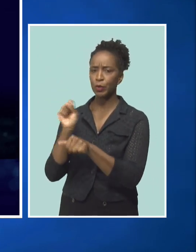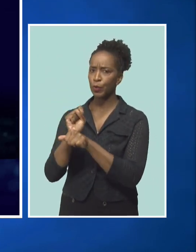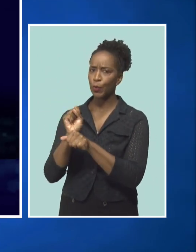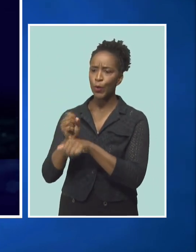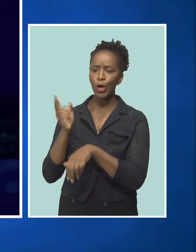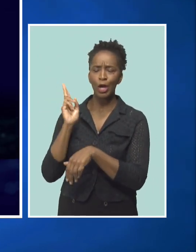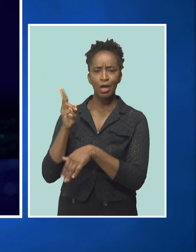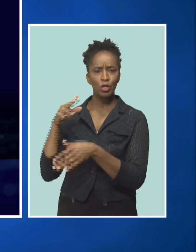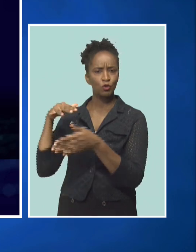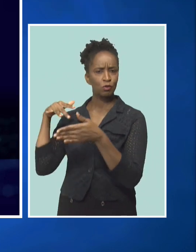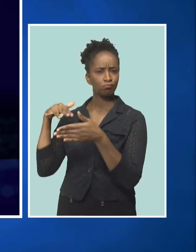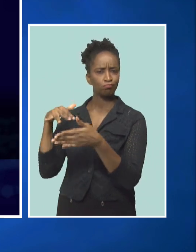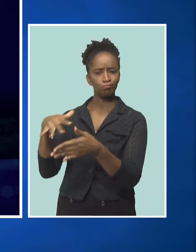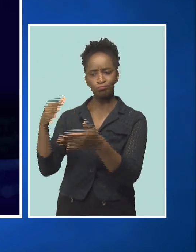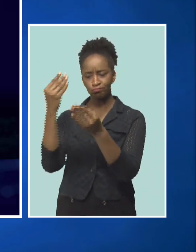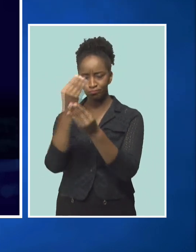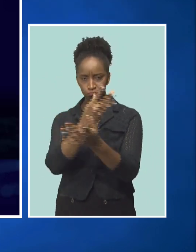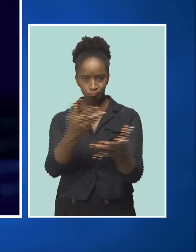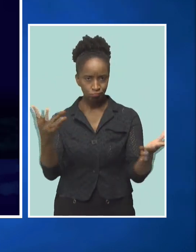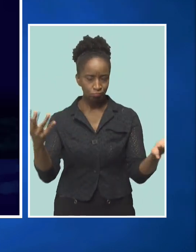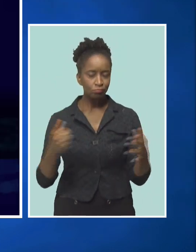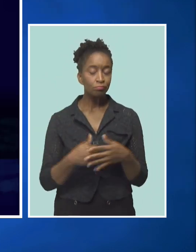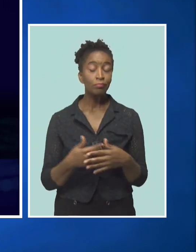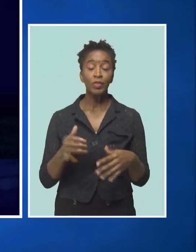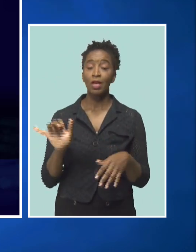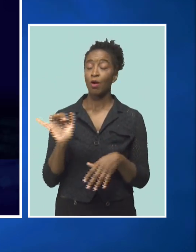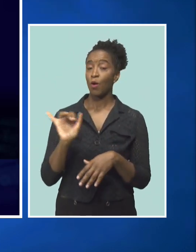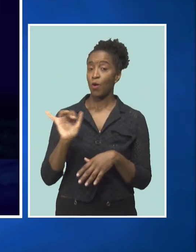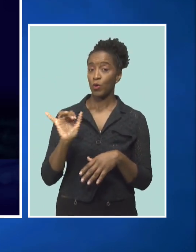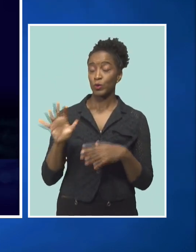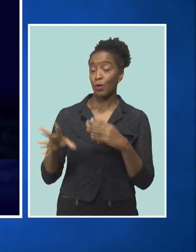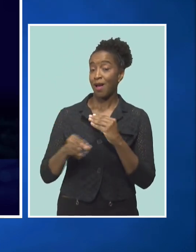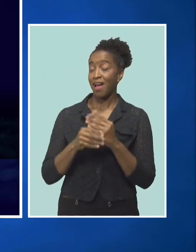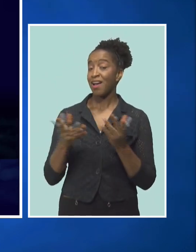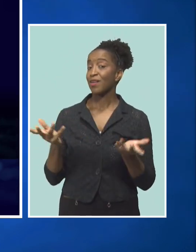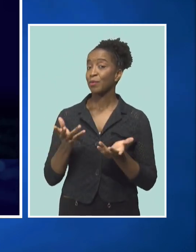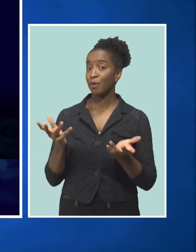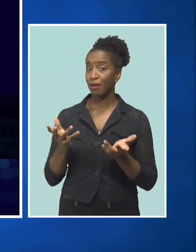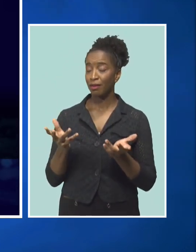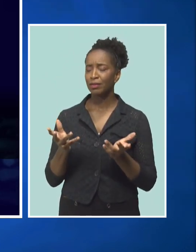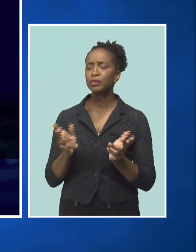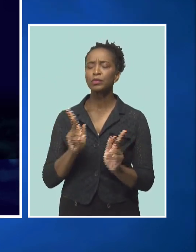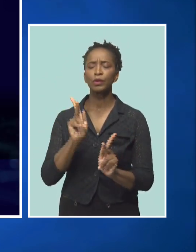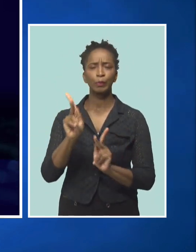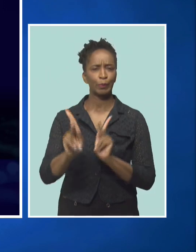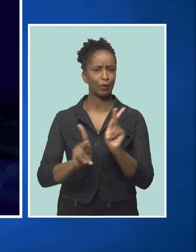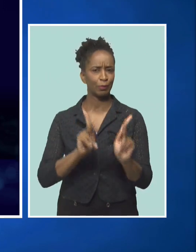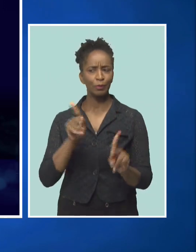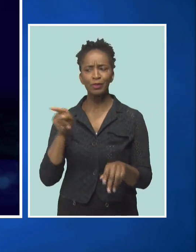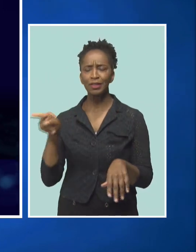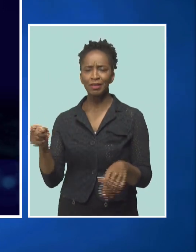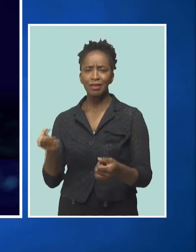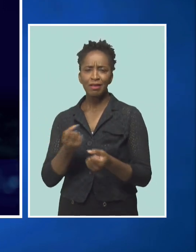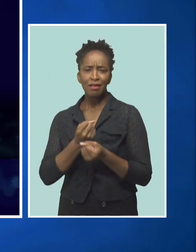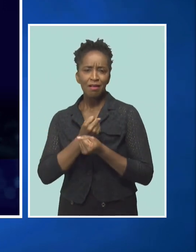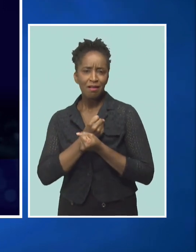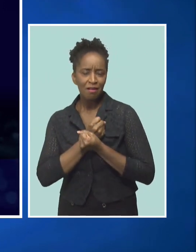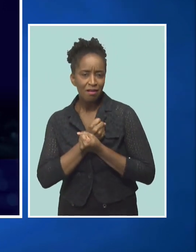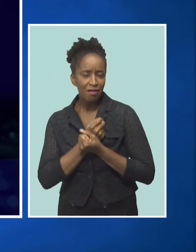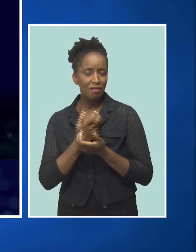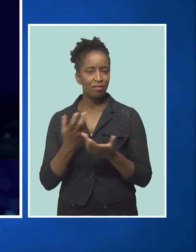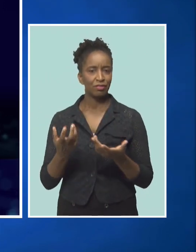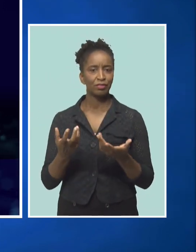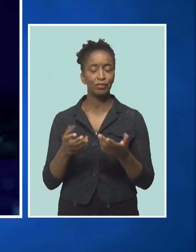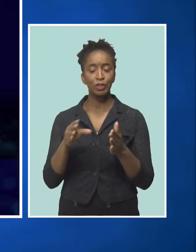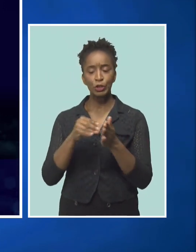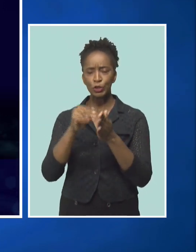see the humanity of the person, and he really cared very much for the welfare of students. It's a tremendous shock for